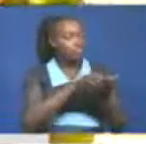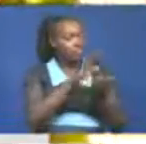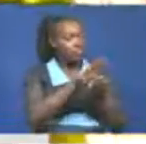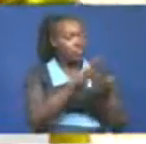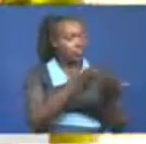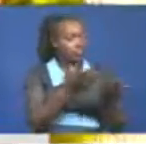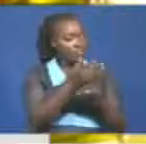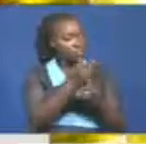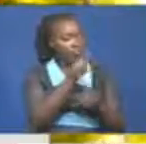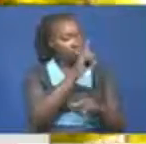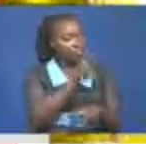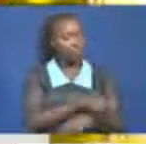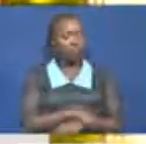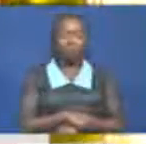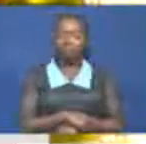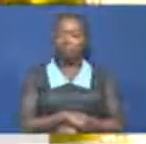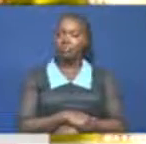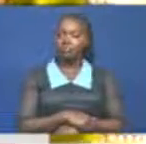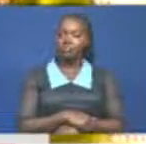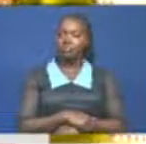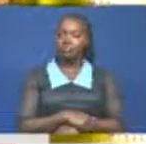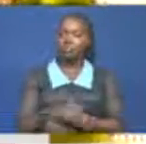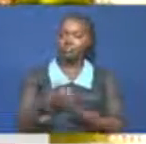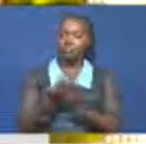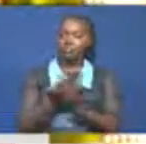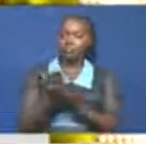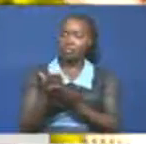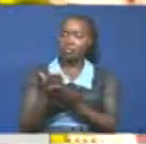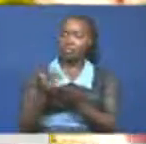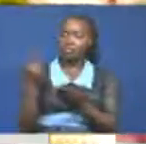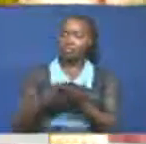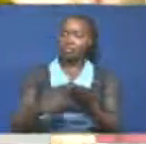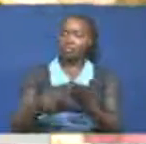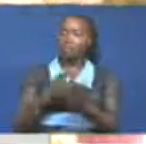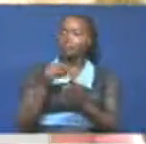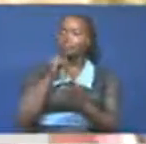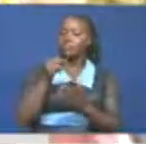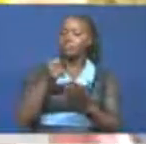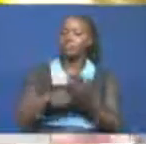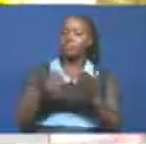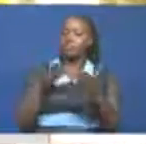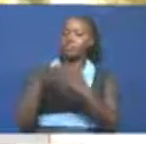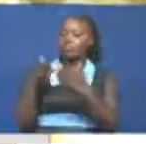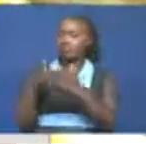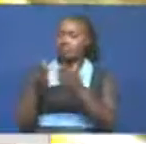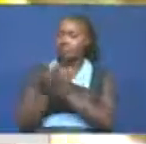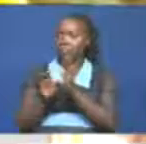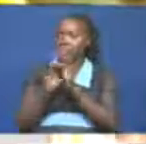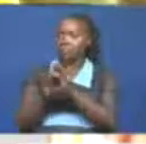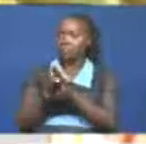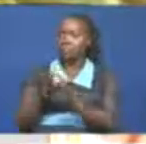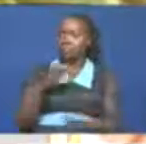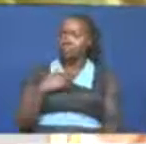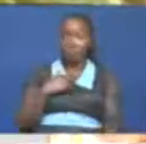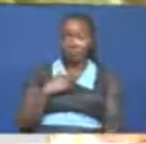be achieved? This can be achieved by removing tariff and non-tariff barriers. I'll give you an example. Of course, you know I'm the MD of Melvin's